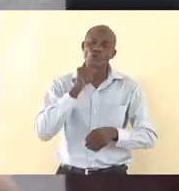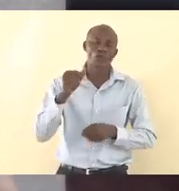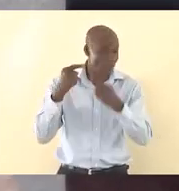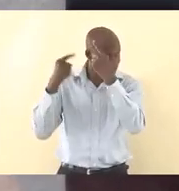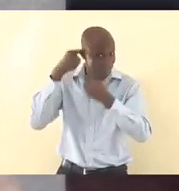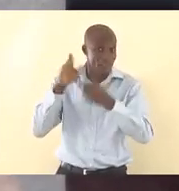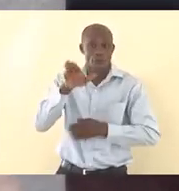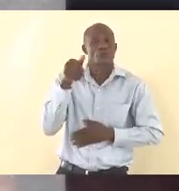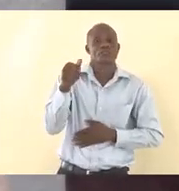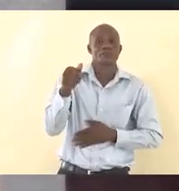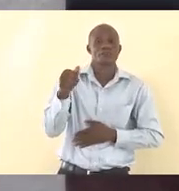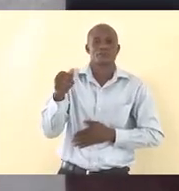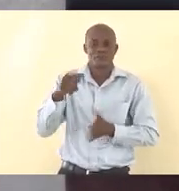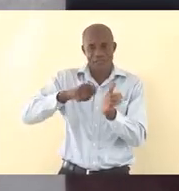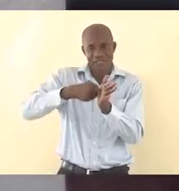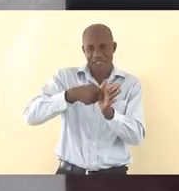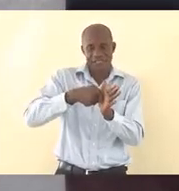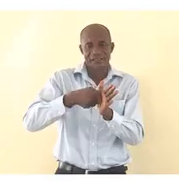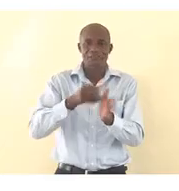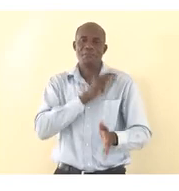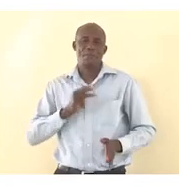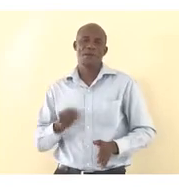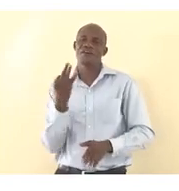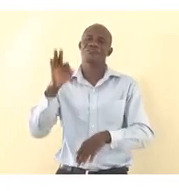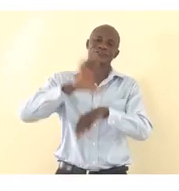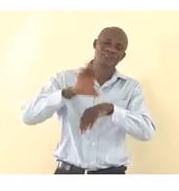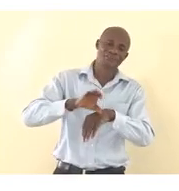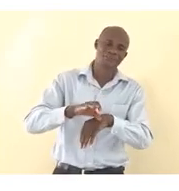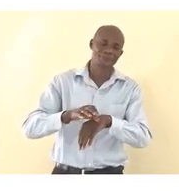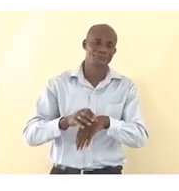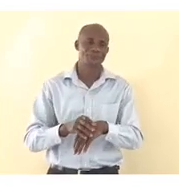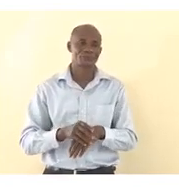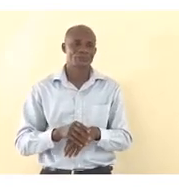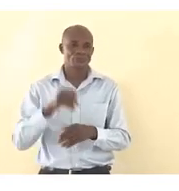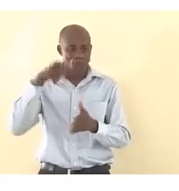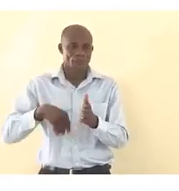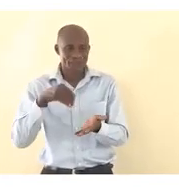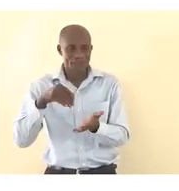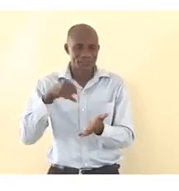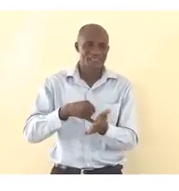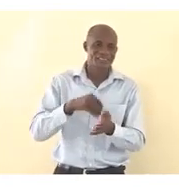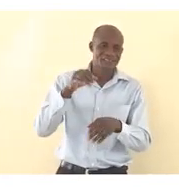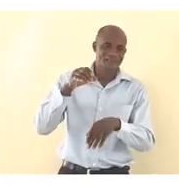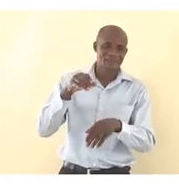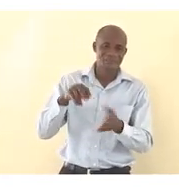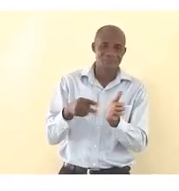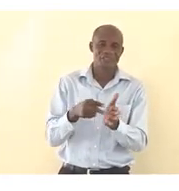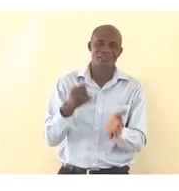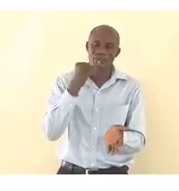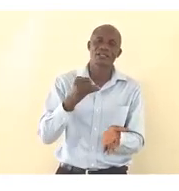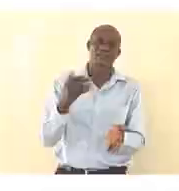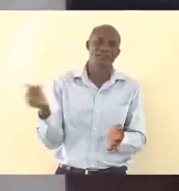a key member of the church? Because whenever people say the church, what it means is that they don't consider that they are a pillar like